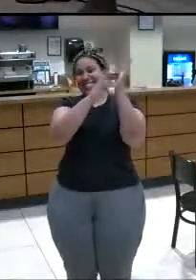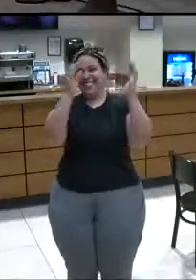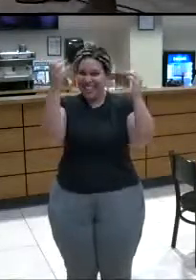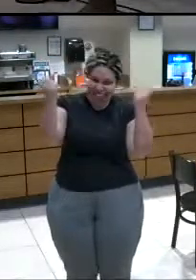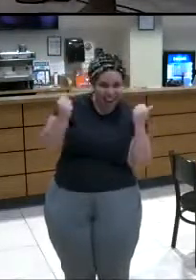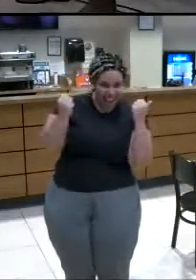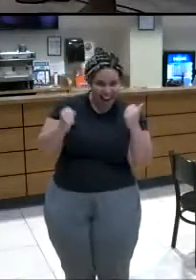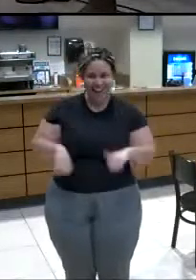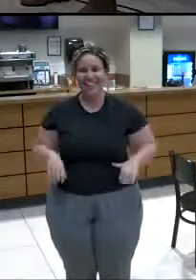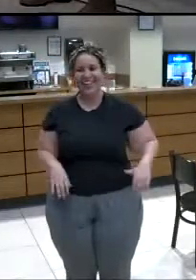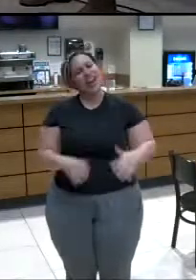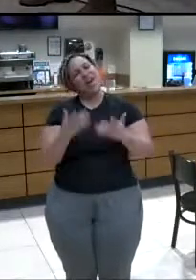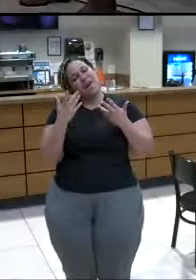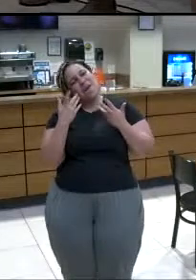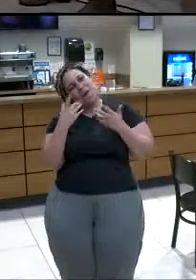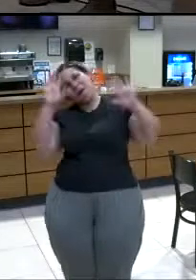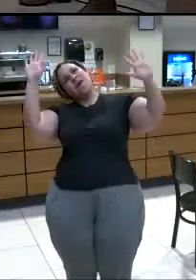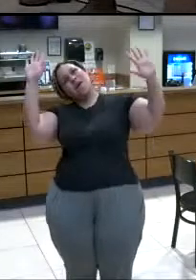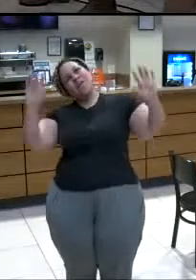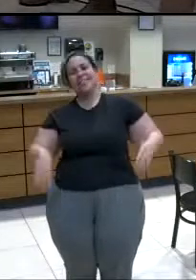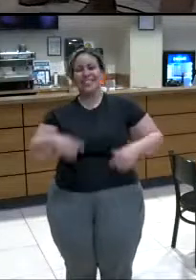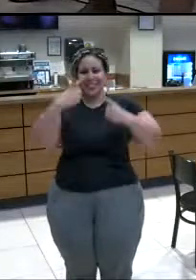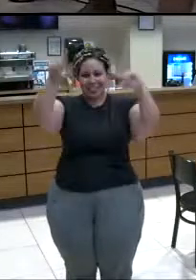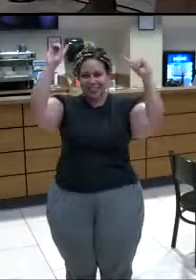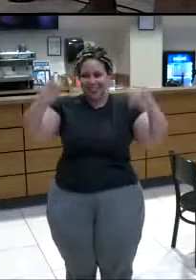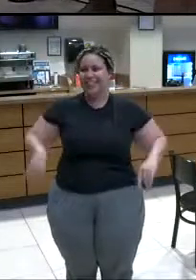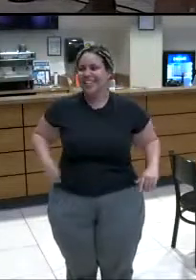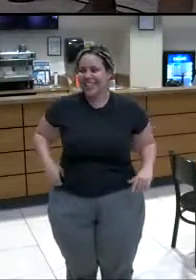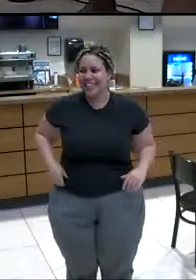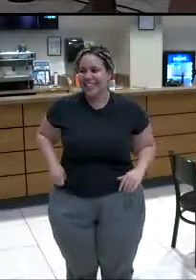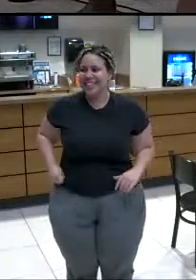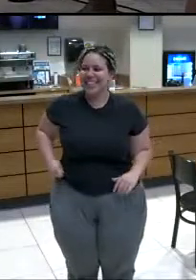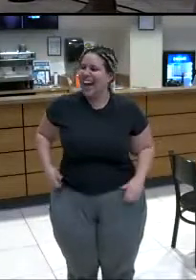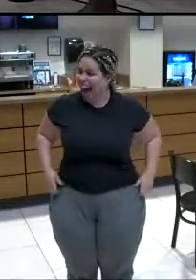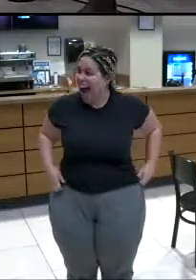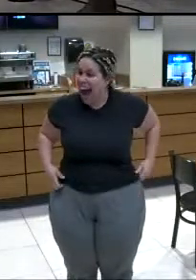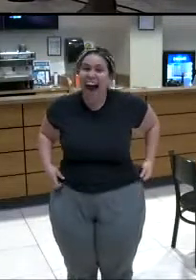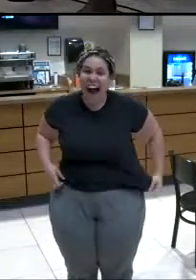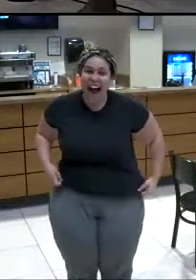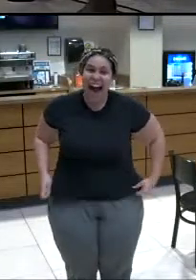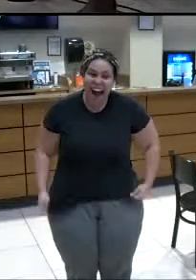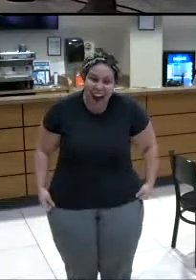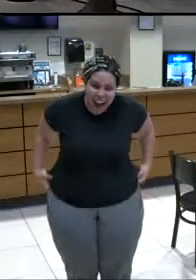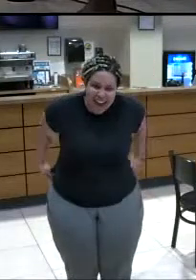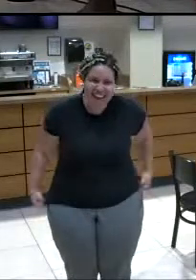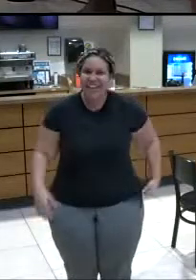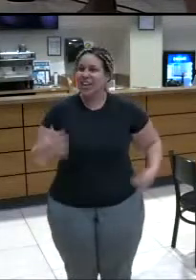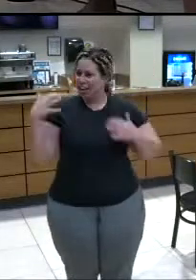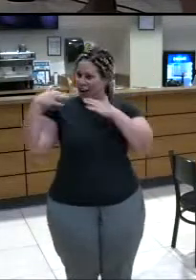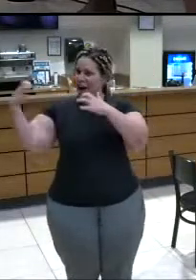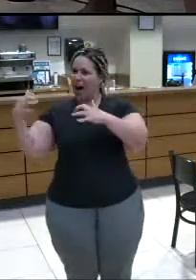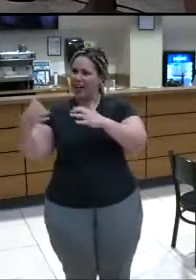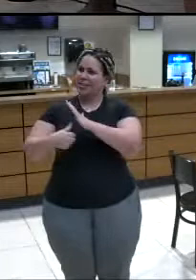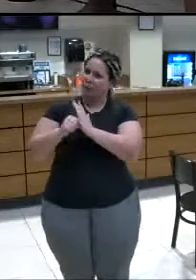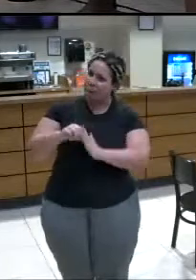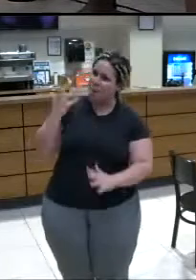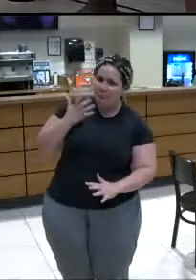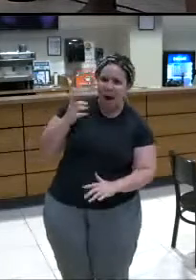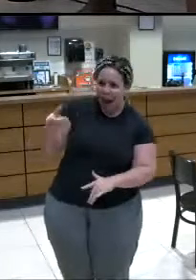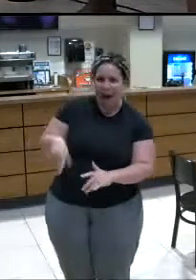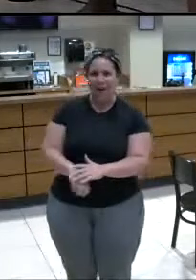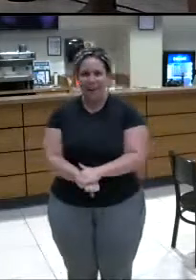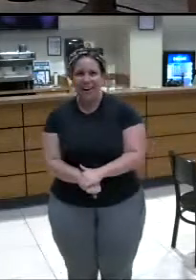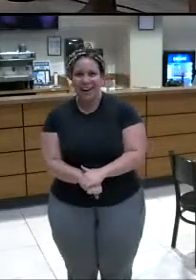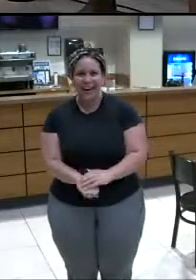All right, we did it. Very good. Nice job. Your audience is impressed. So